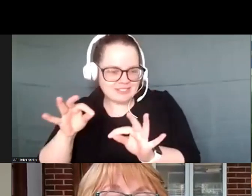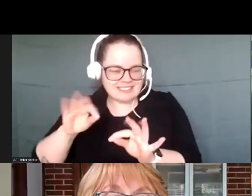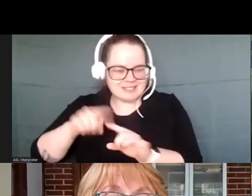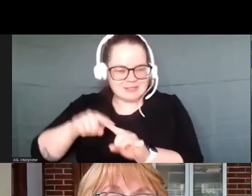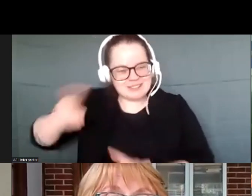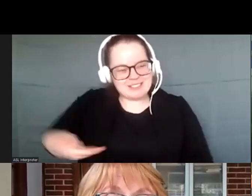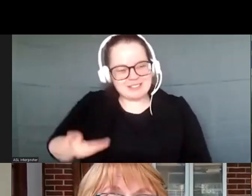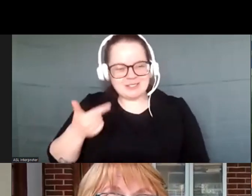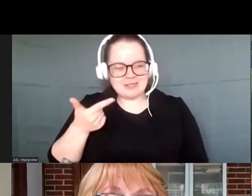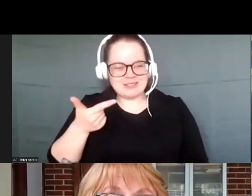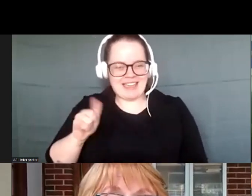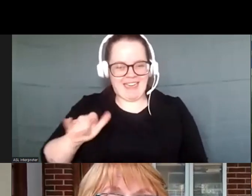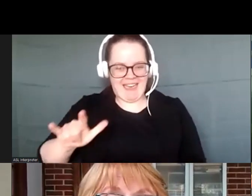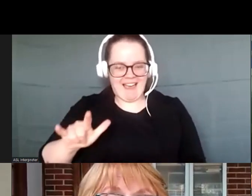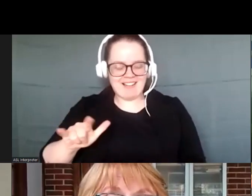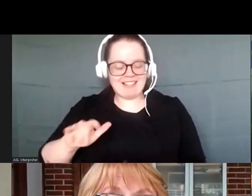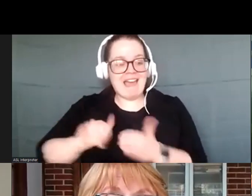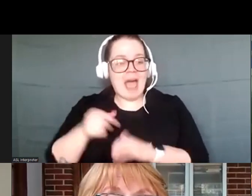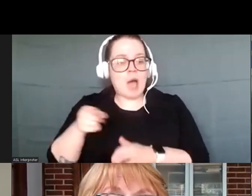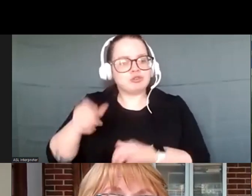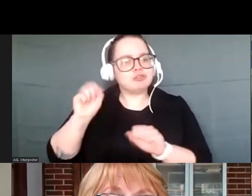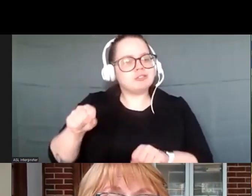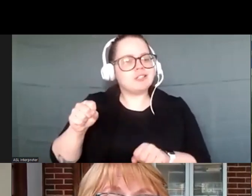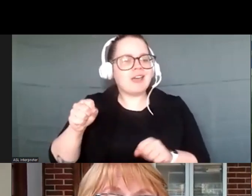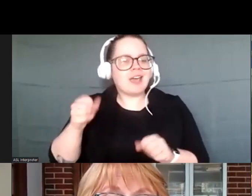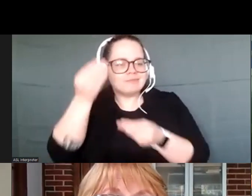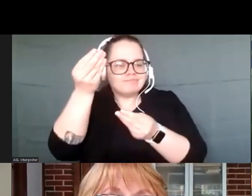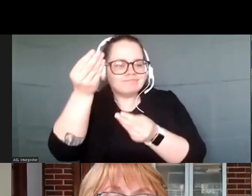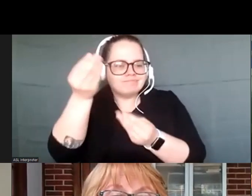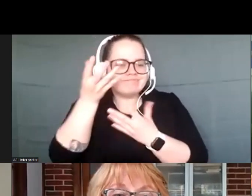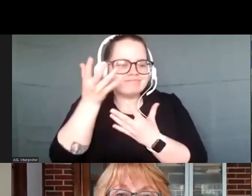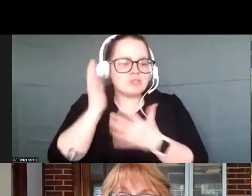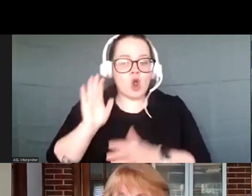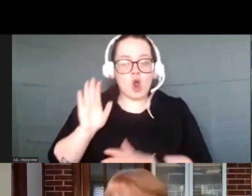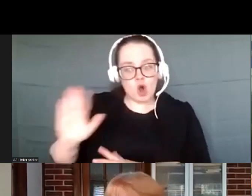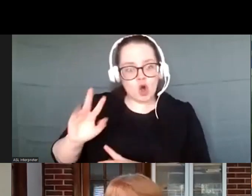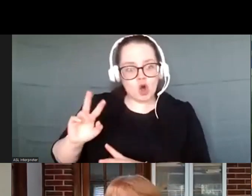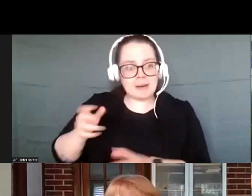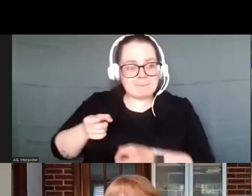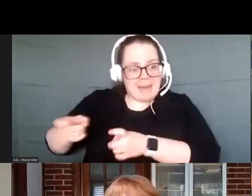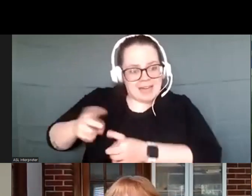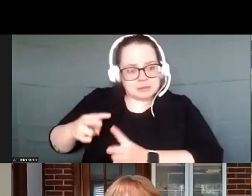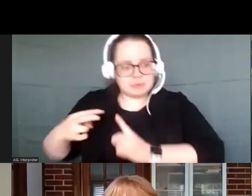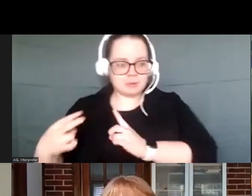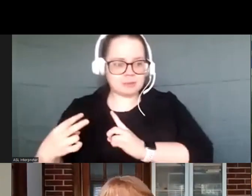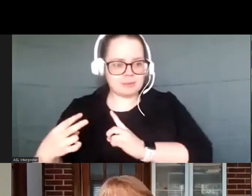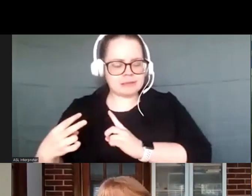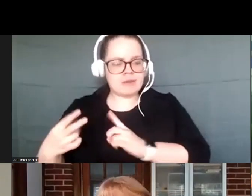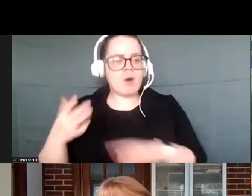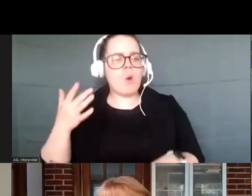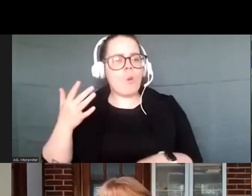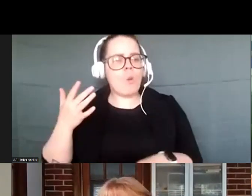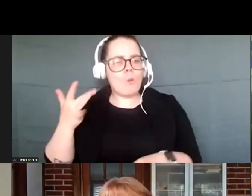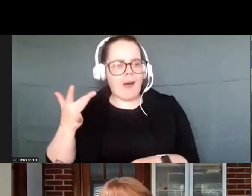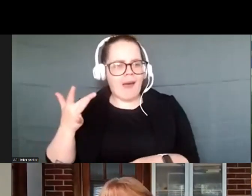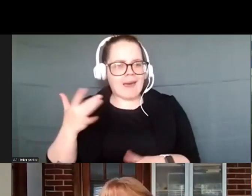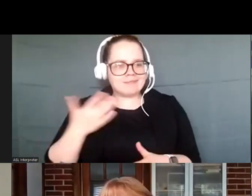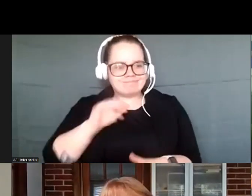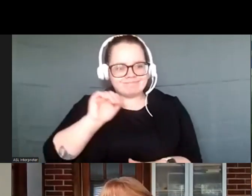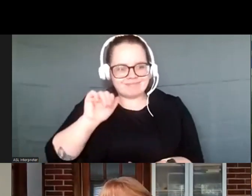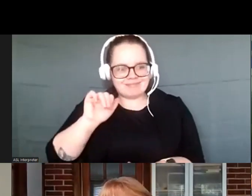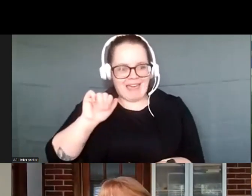she can share her perspective from the side of management, because I know from the agent side, it